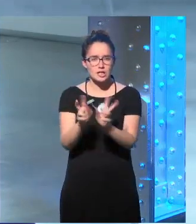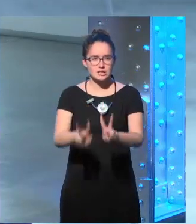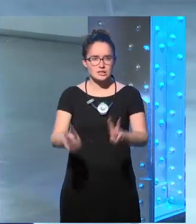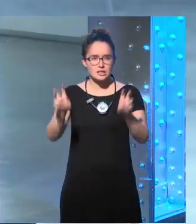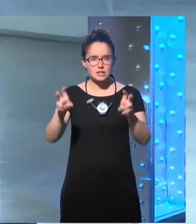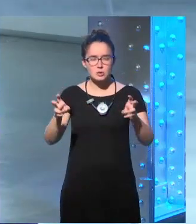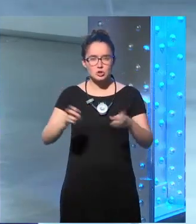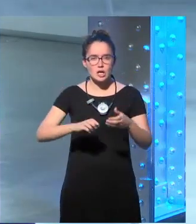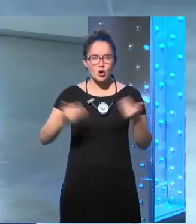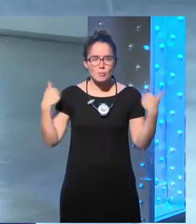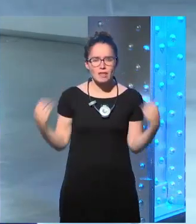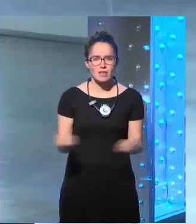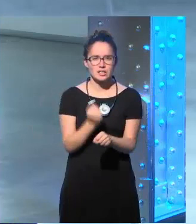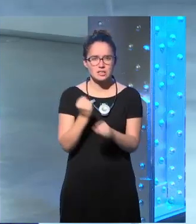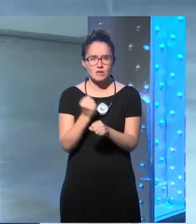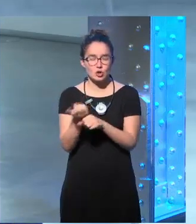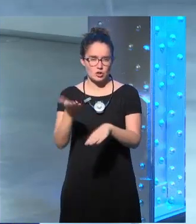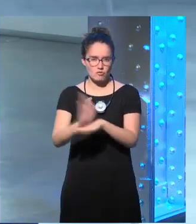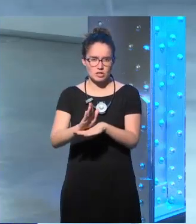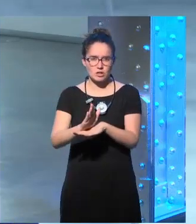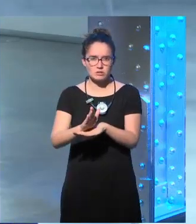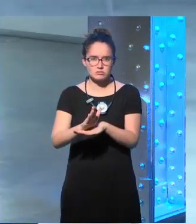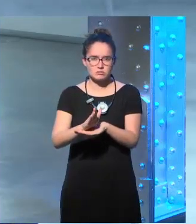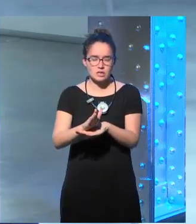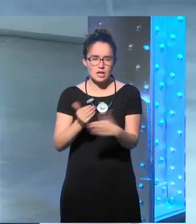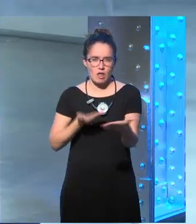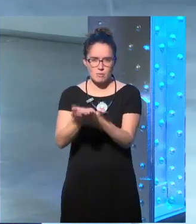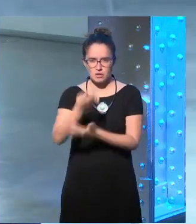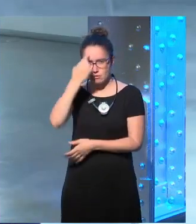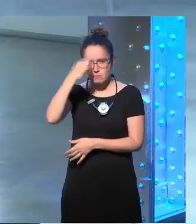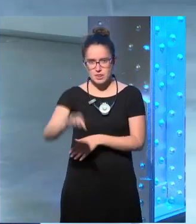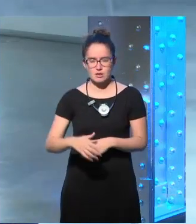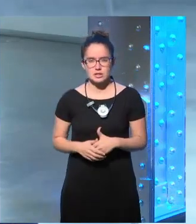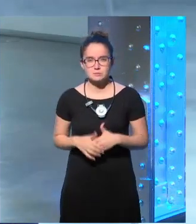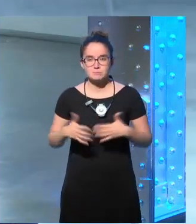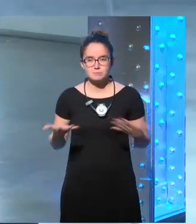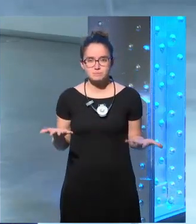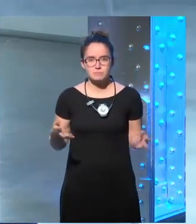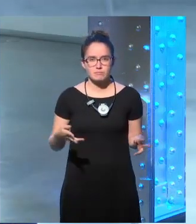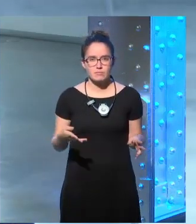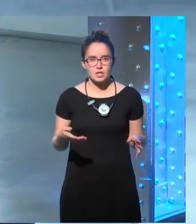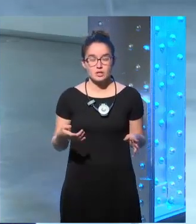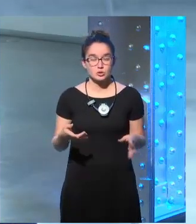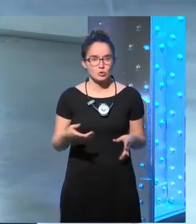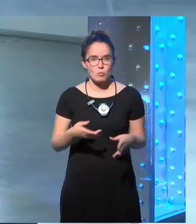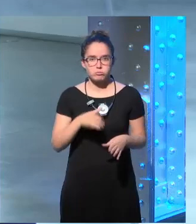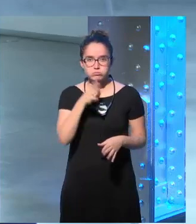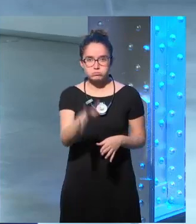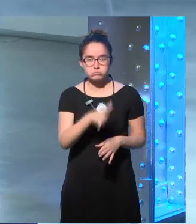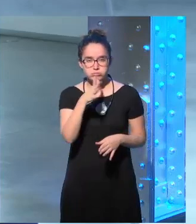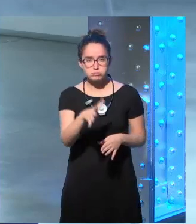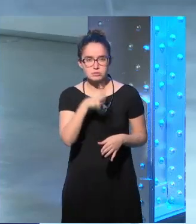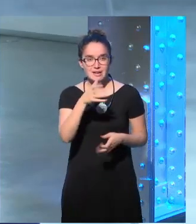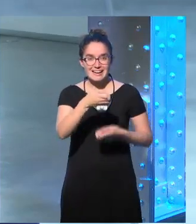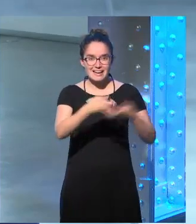and international organizations are demanding in terms of type of work and skills, etc. What